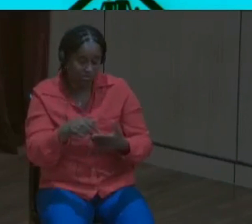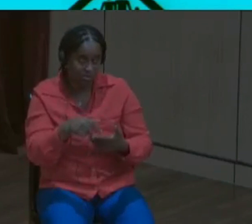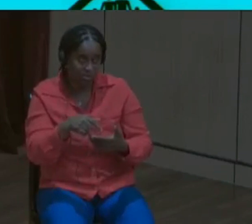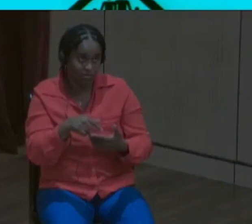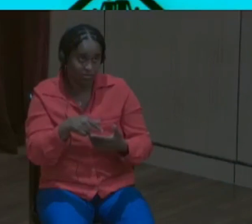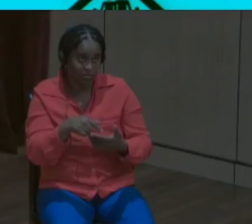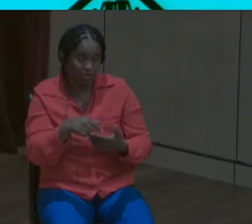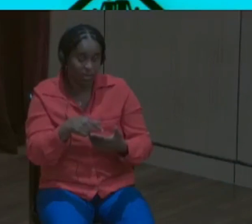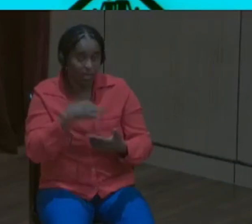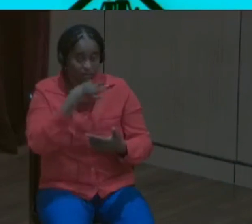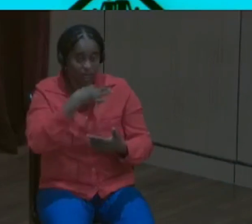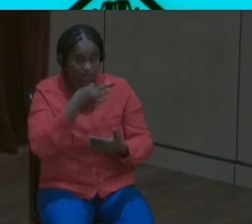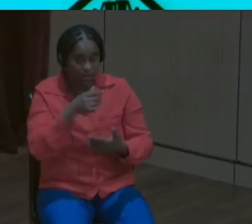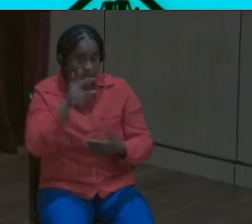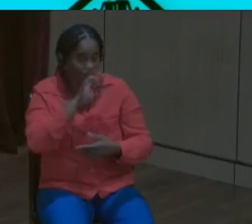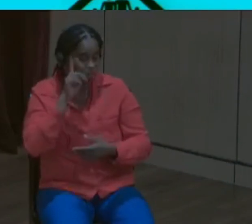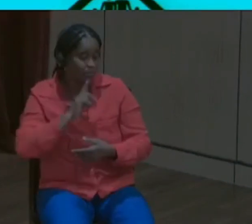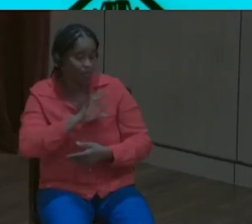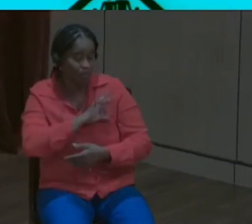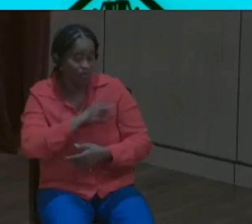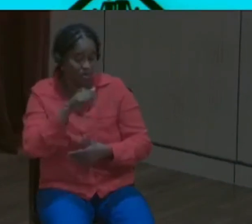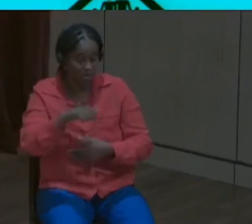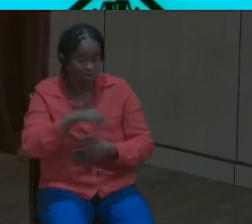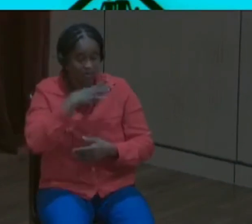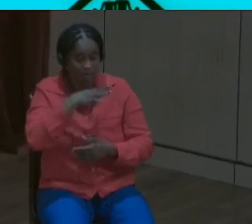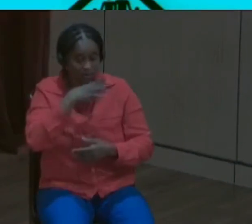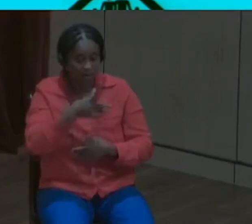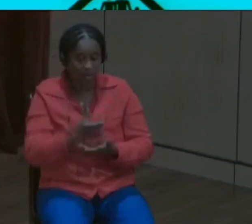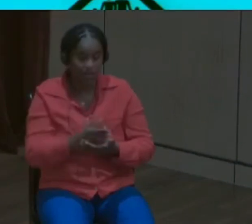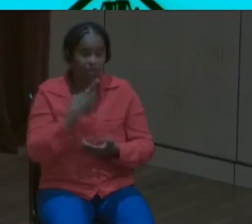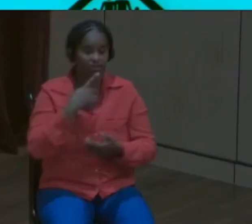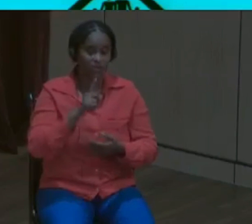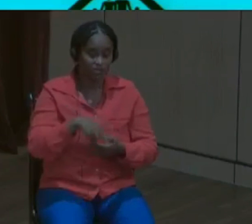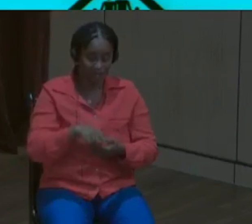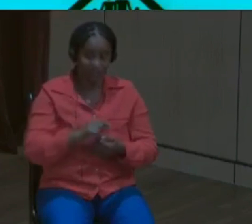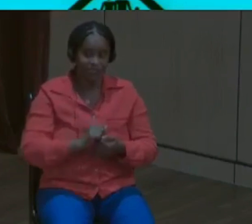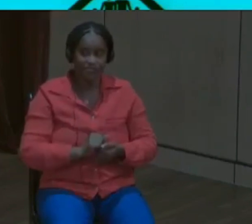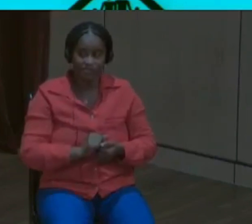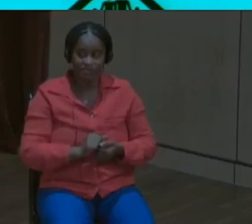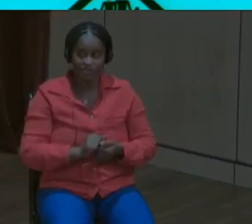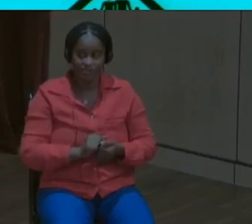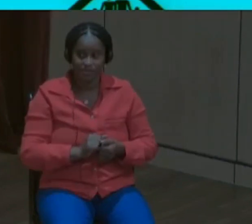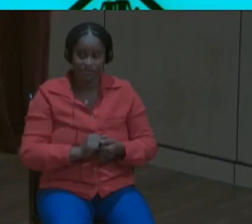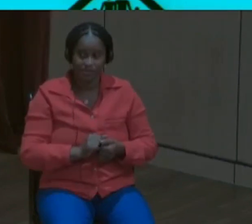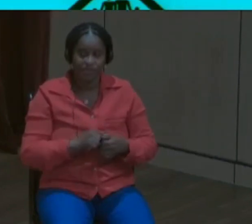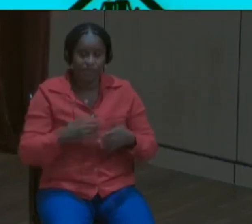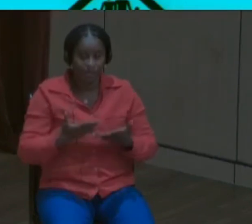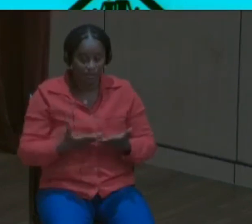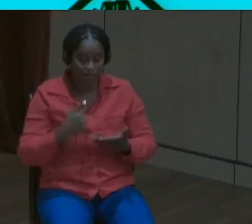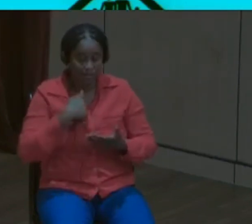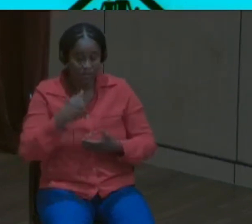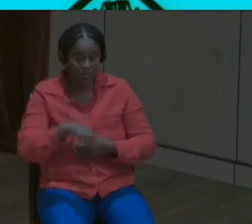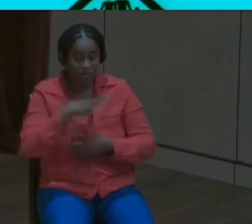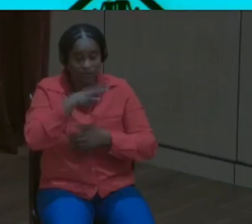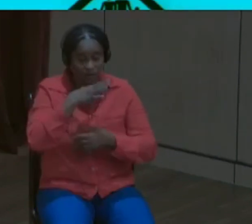read Viktor Frankl's book, Man's Search for Meaning. It's an amazing book in terms of looking for purpose and meaning. And